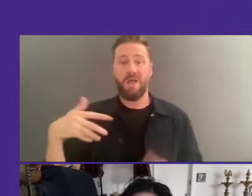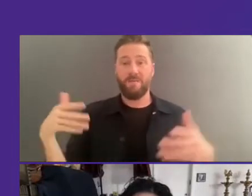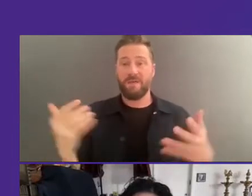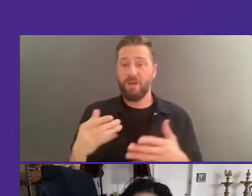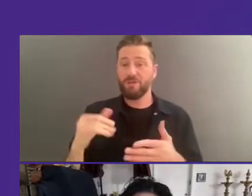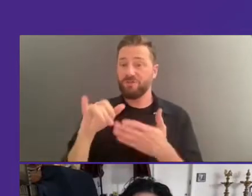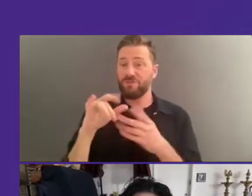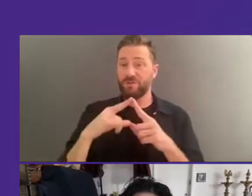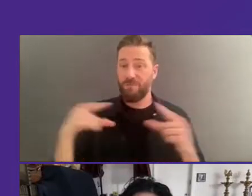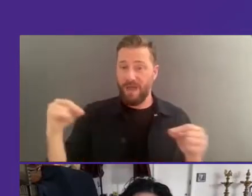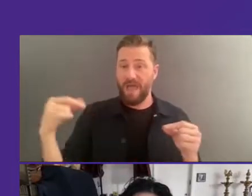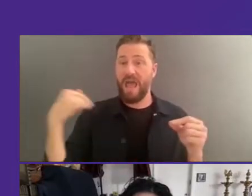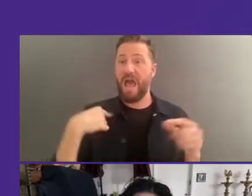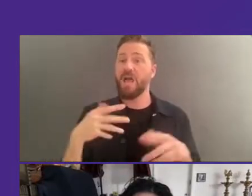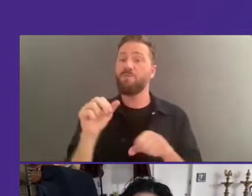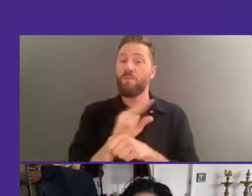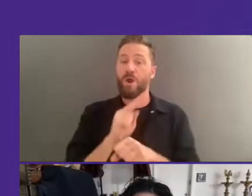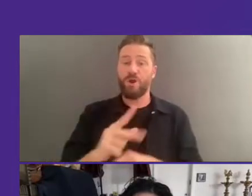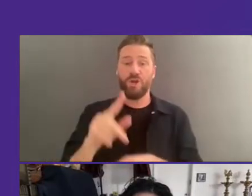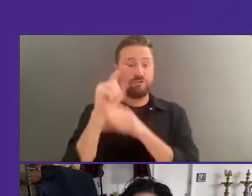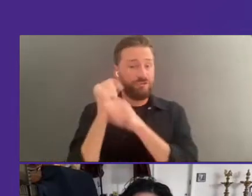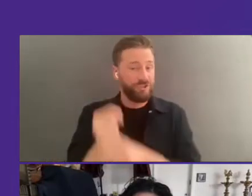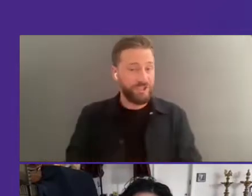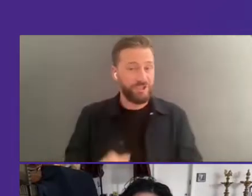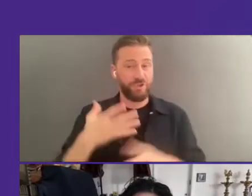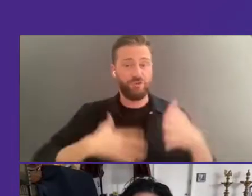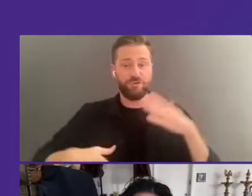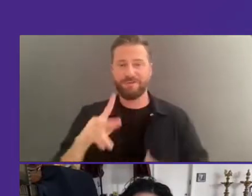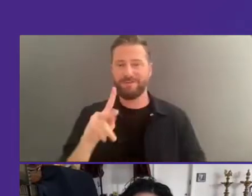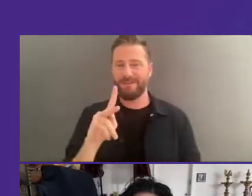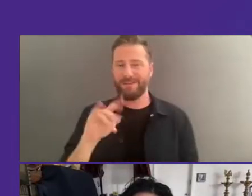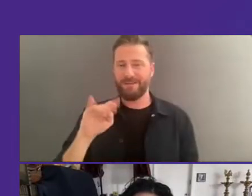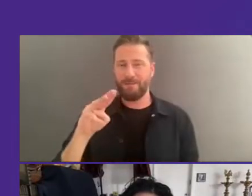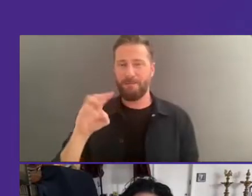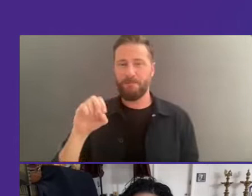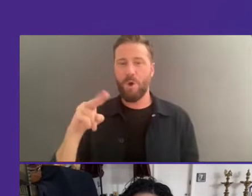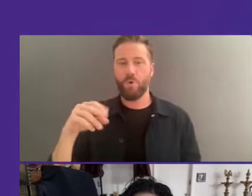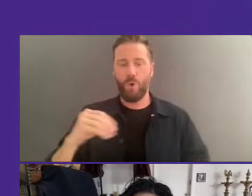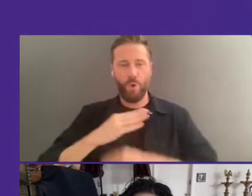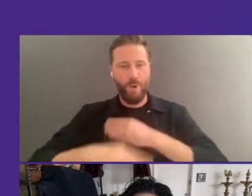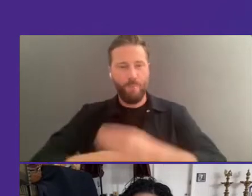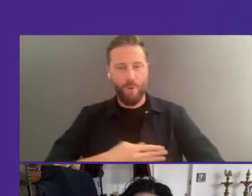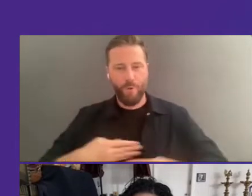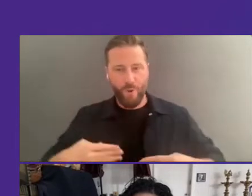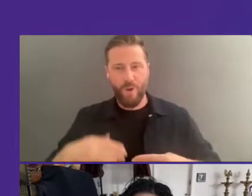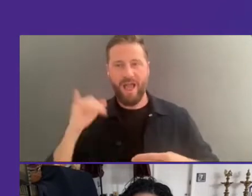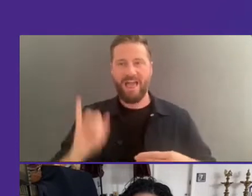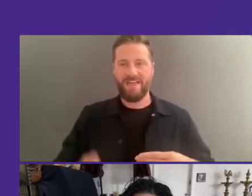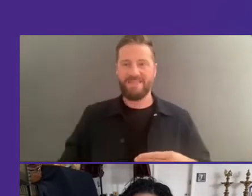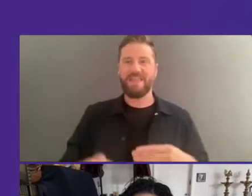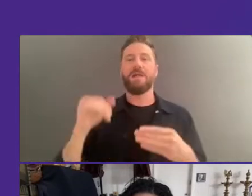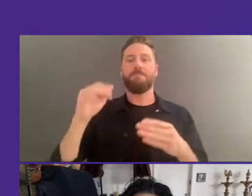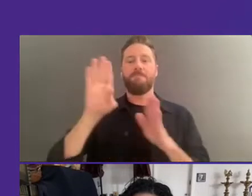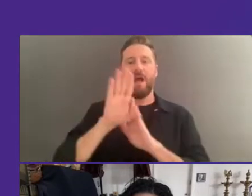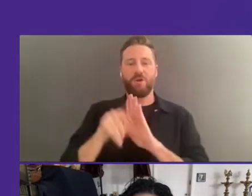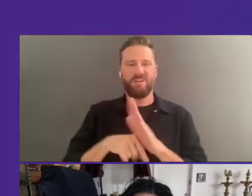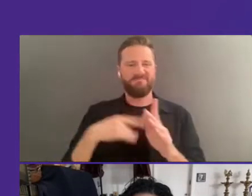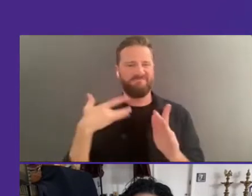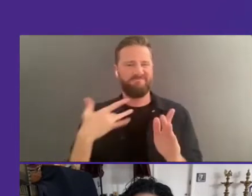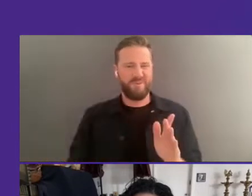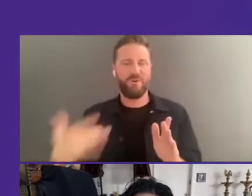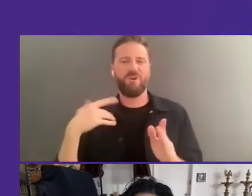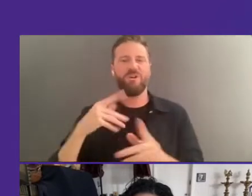I am wearing a traditional dress kimono. The background here is a typical shoji screen of a Japanese